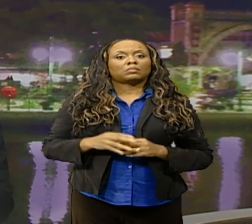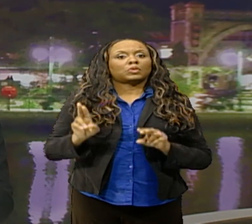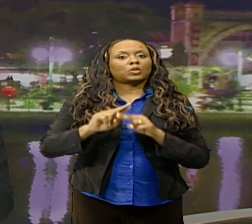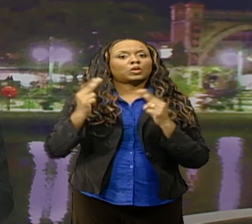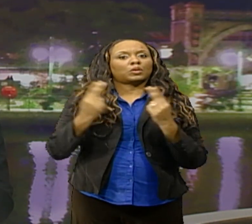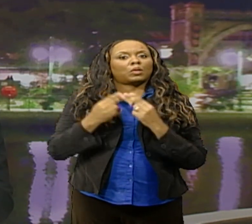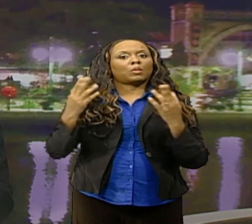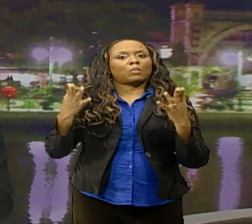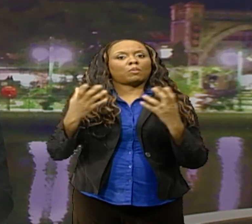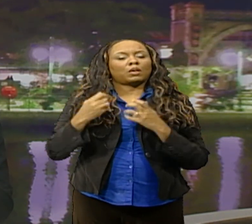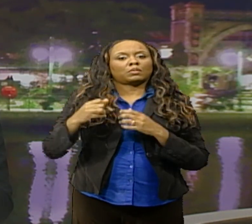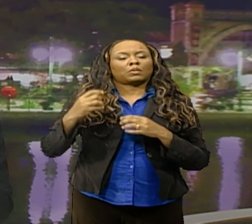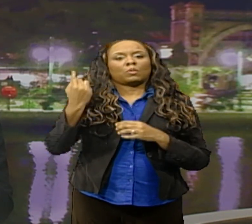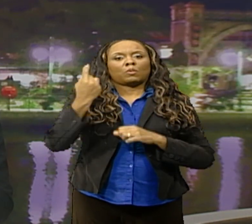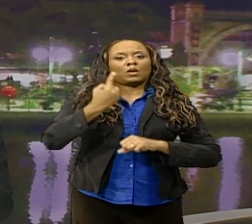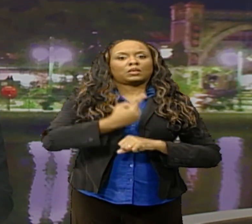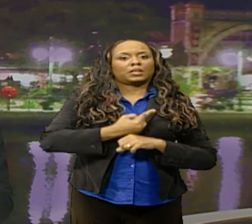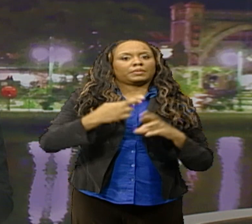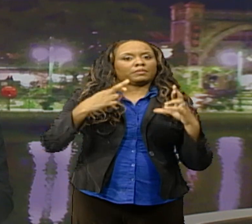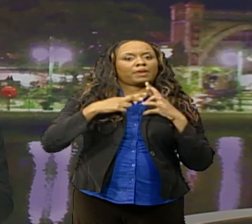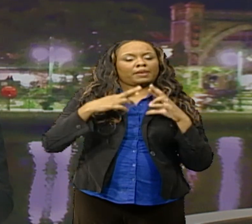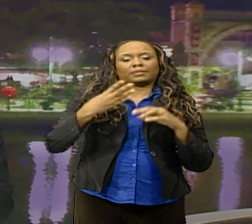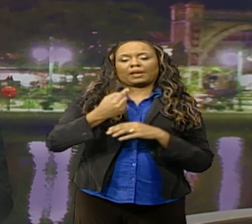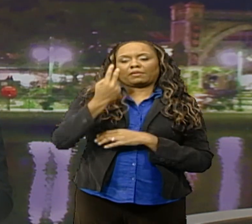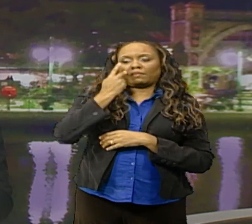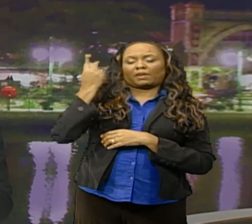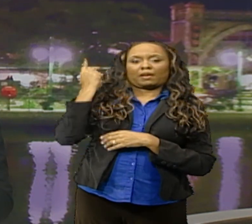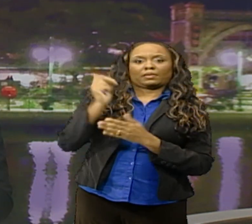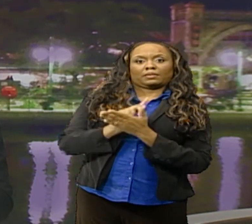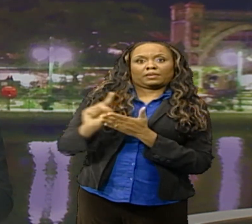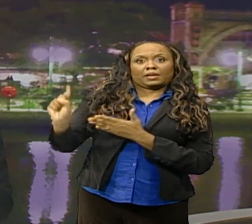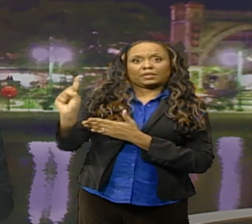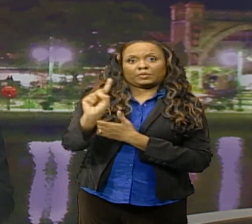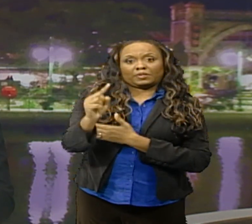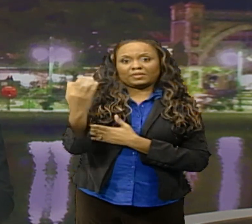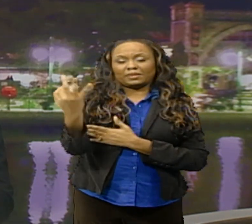to engage in a day of rest and reflection next Friday.